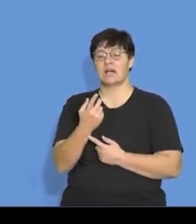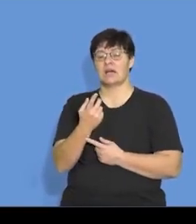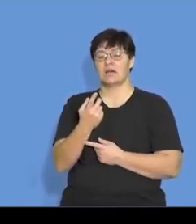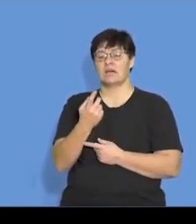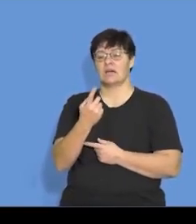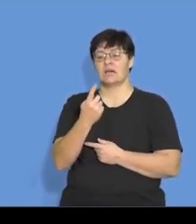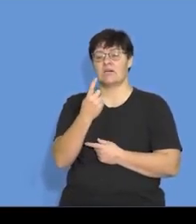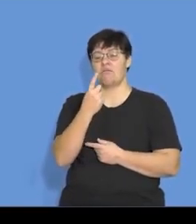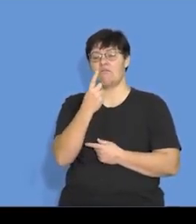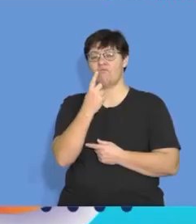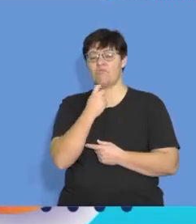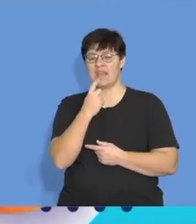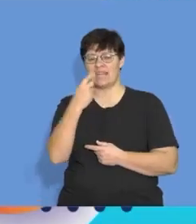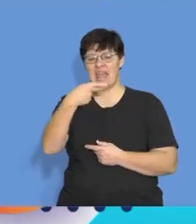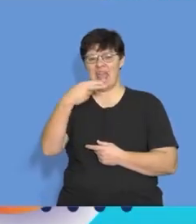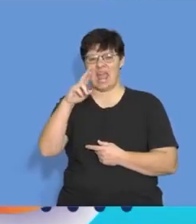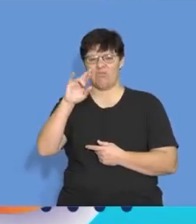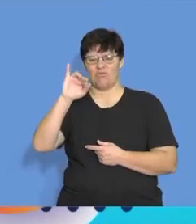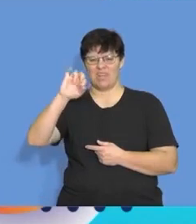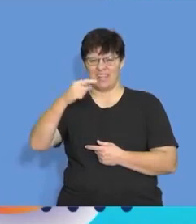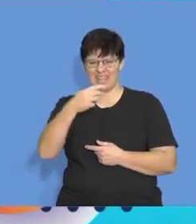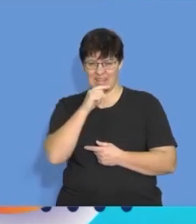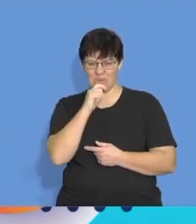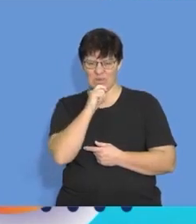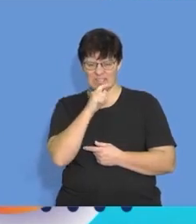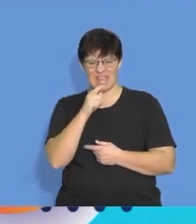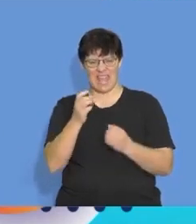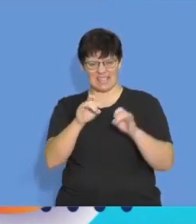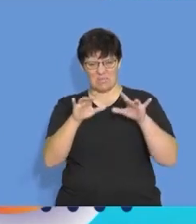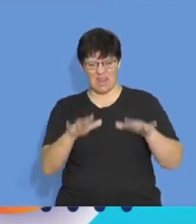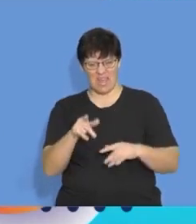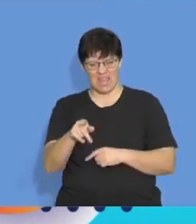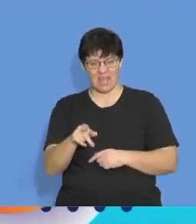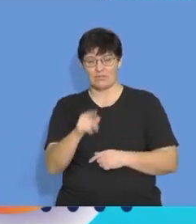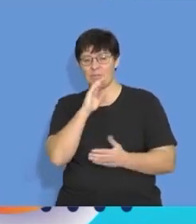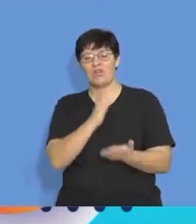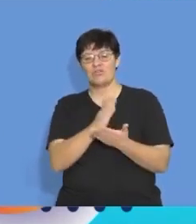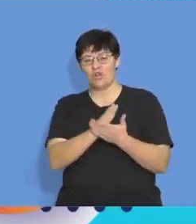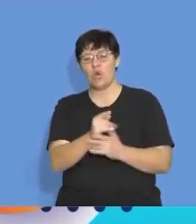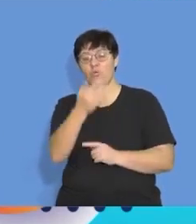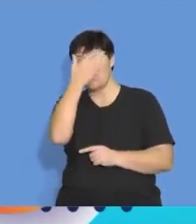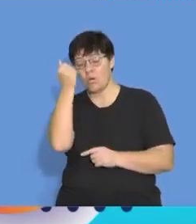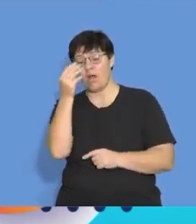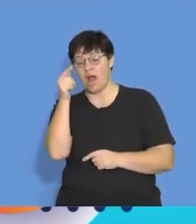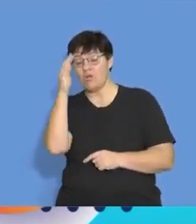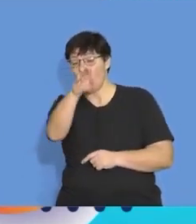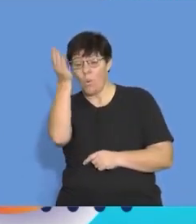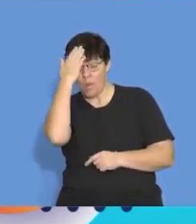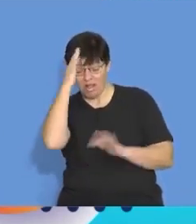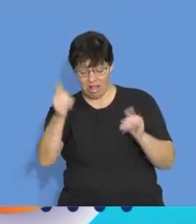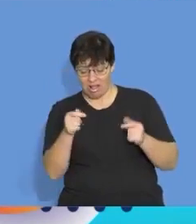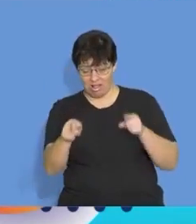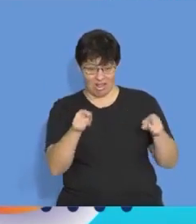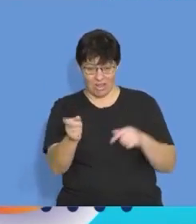herring, something that examiners use to ensure that you know the difference between the two. Watch this